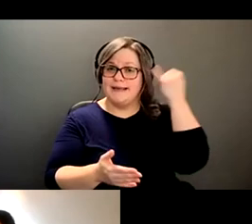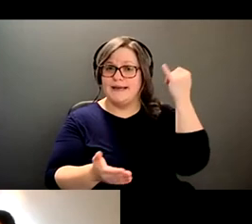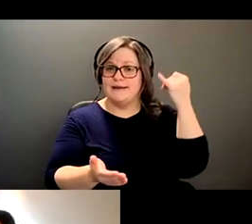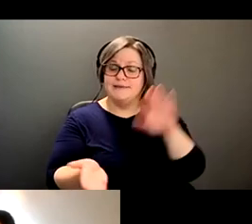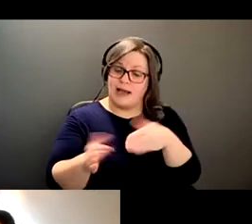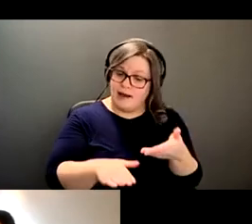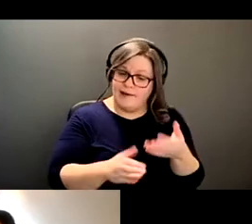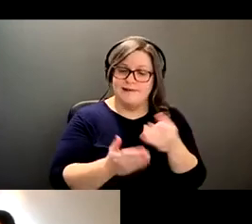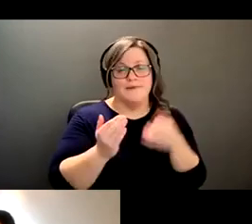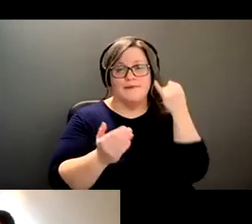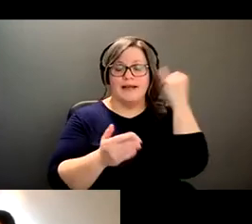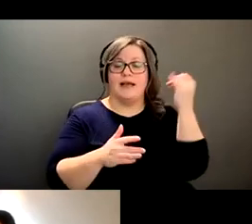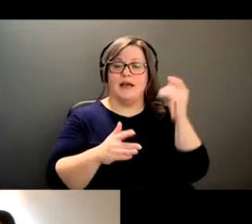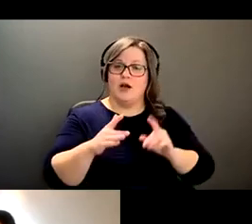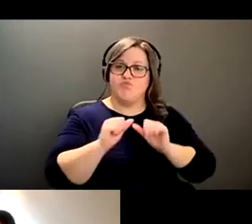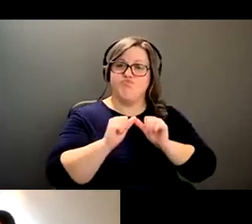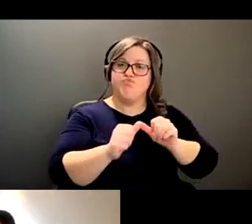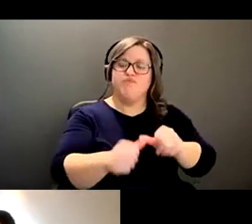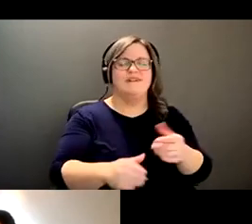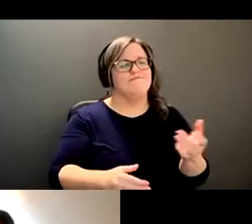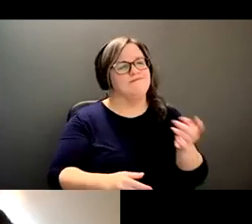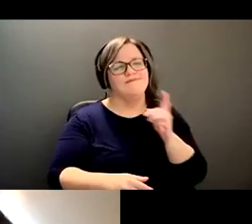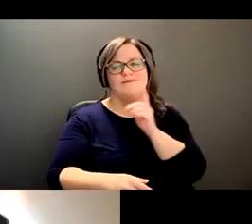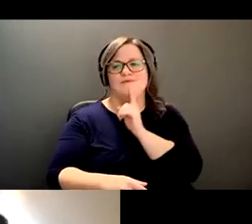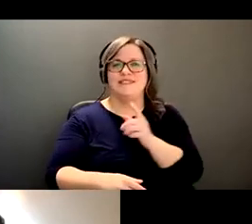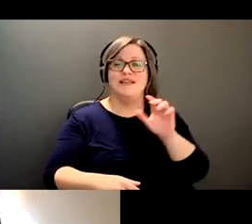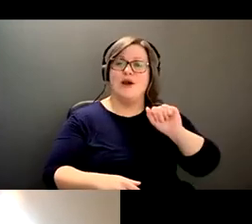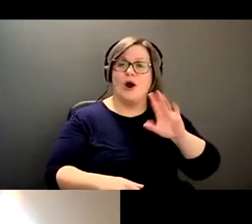on. It's a continuum, right? And I'm sure like